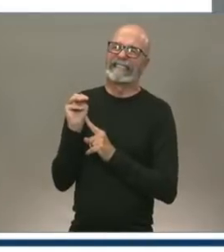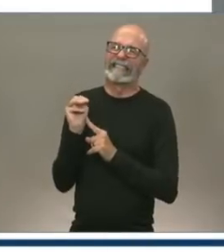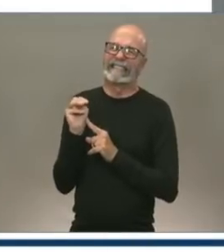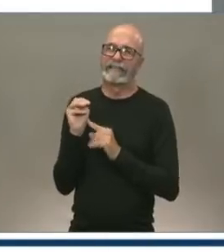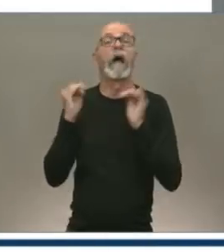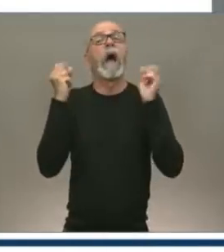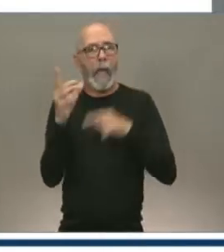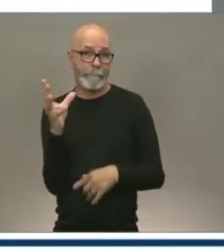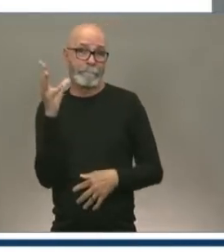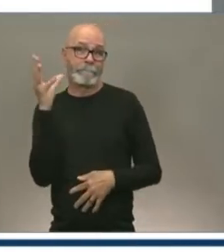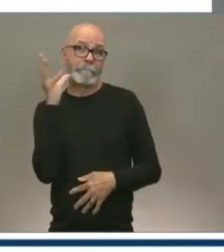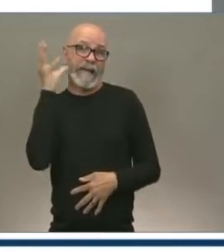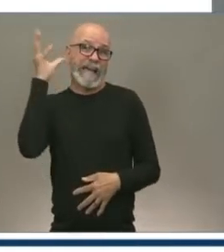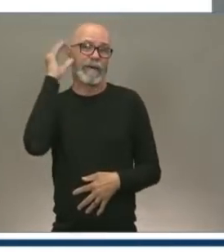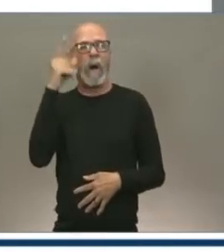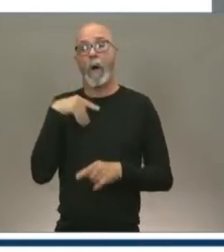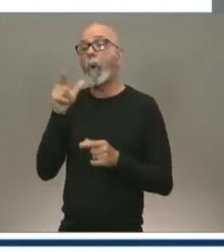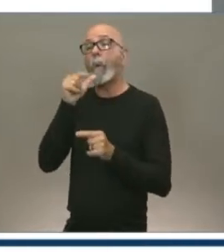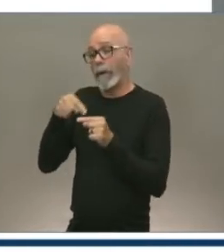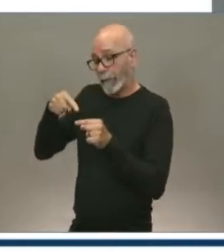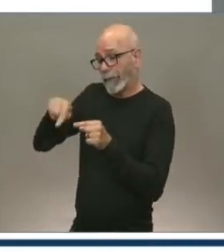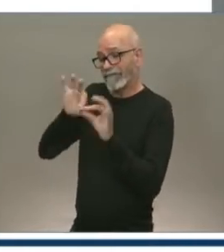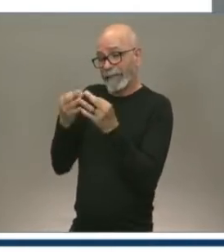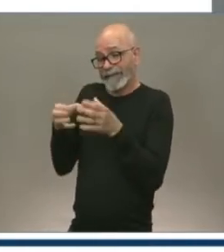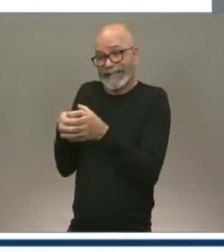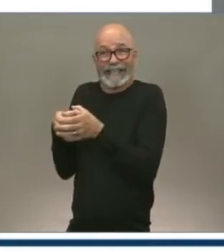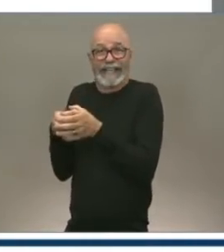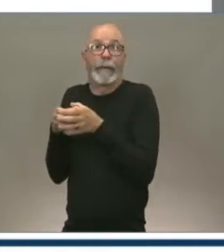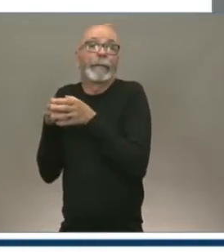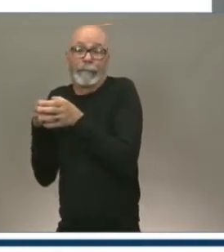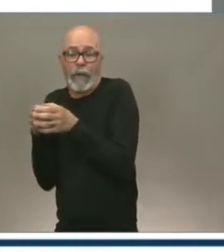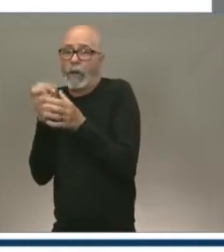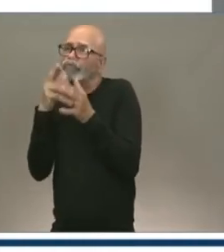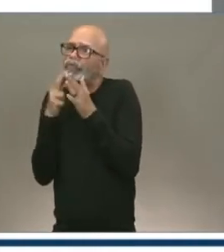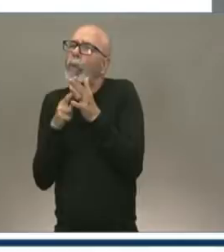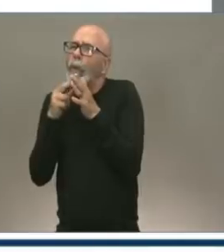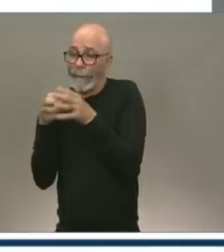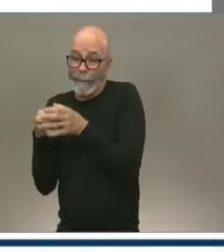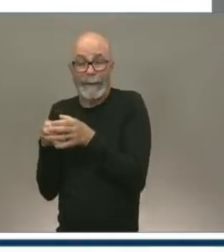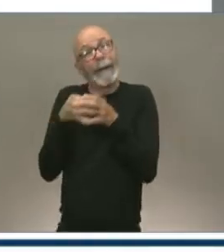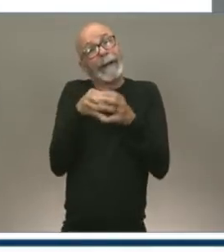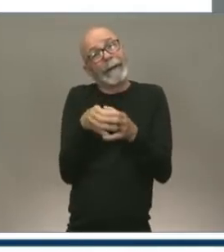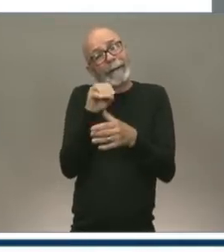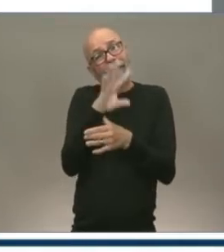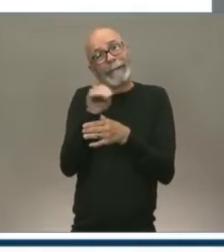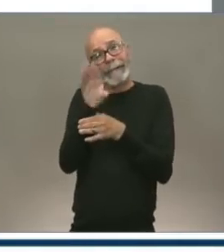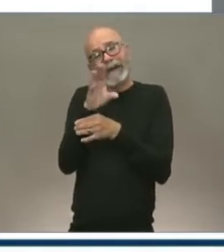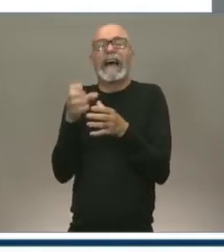including the gathering limits. And for a vaccine update, we've administered